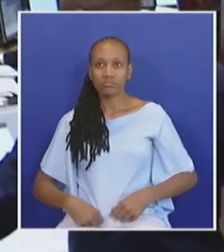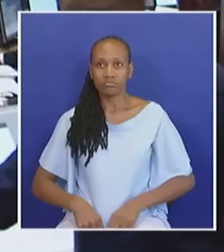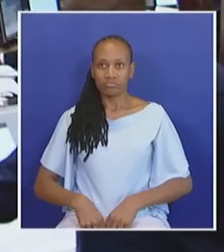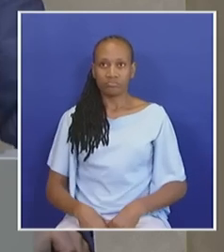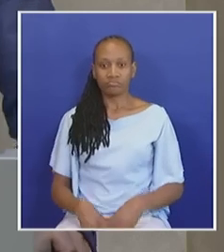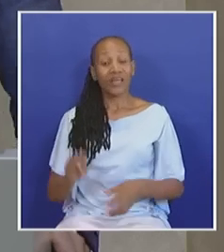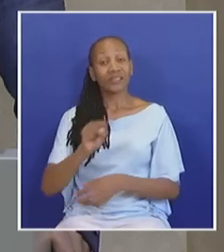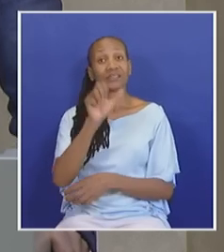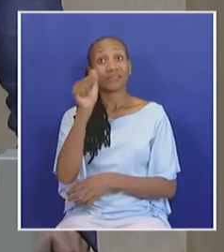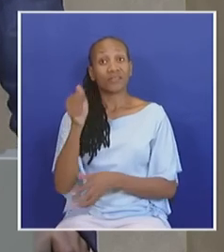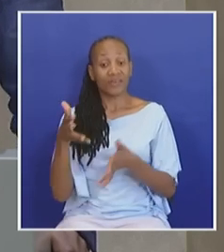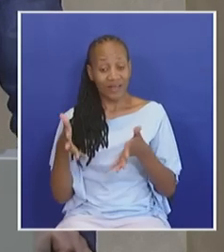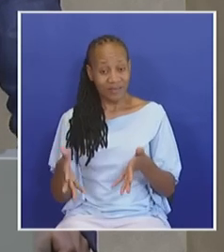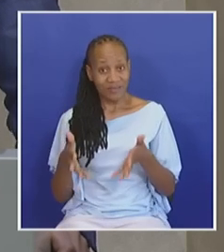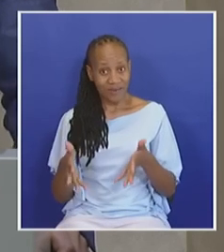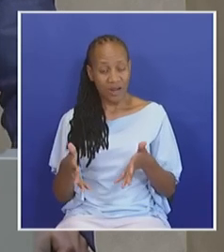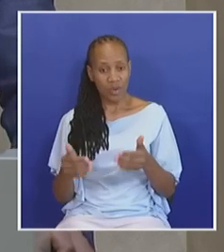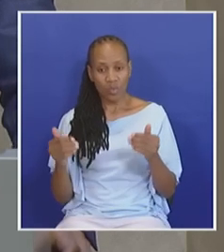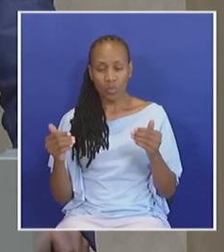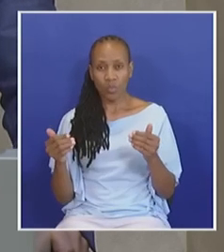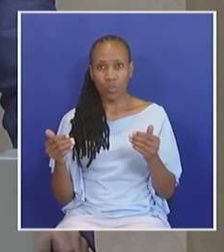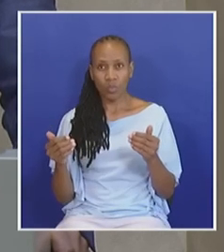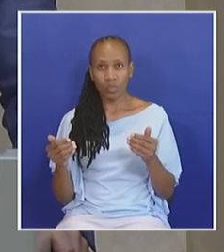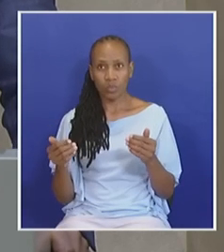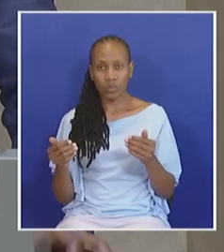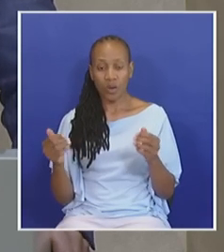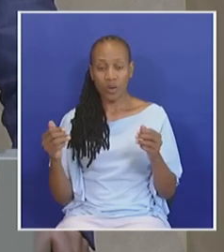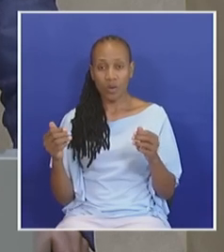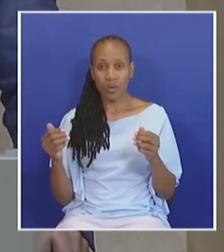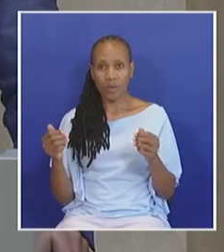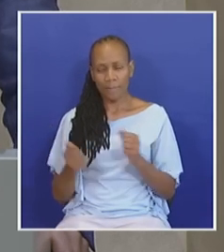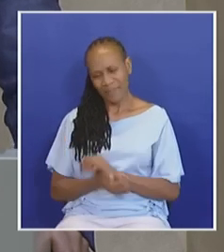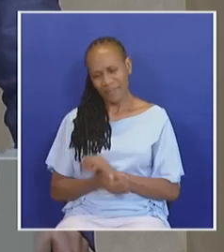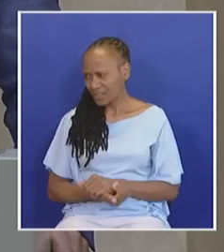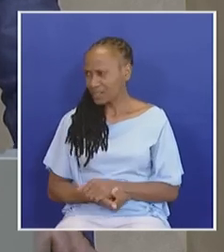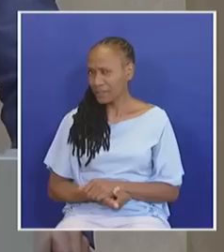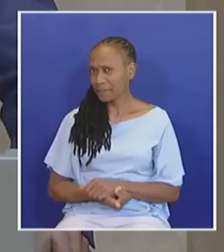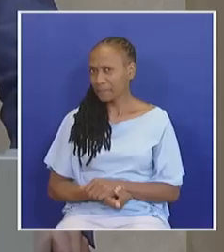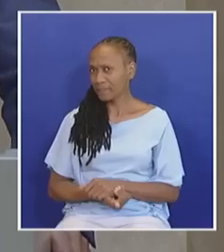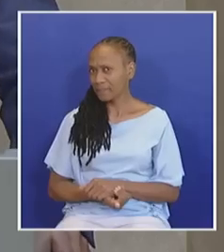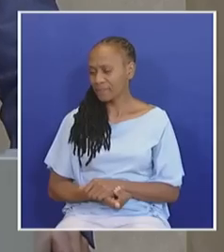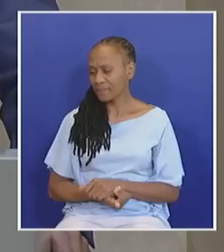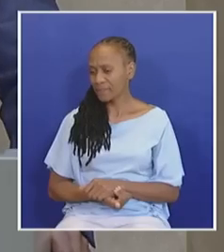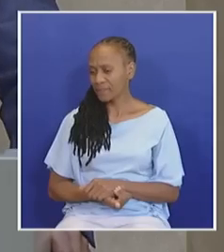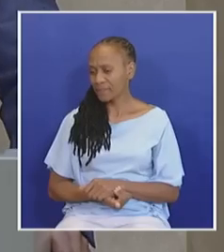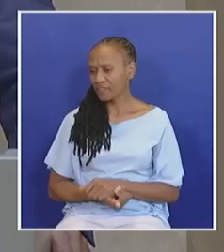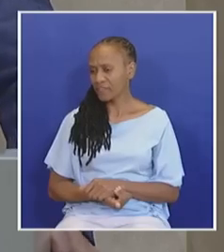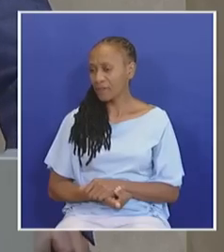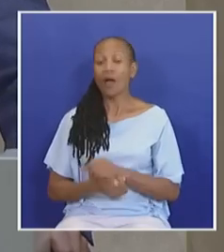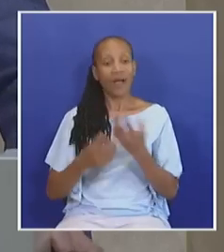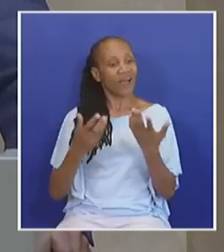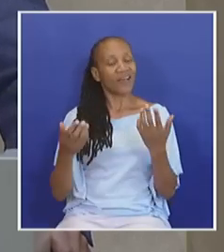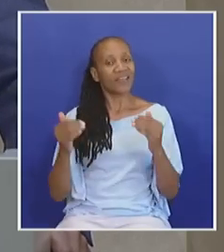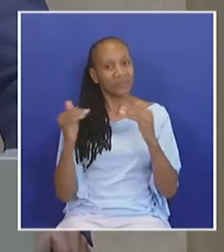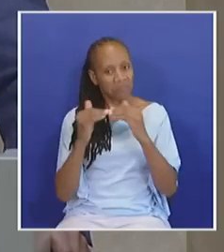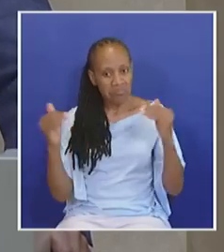In South Africa, affirmative action as viewed through the lens of its most pernicious by contemporary conservatives has truly been white and male for centuries. That's a